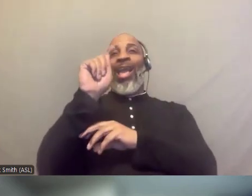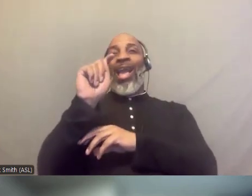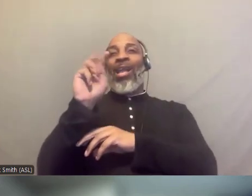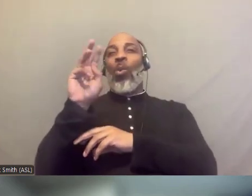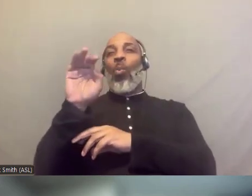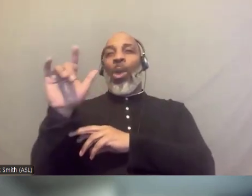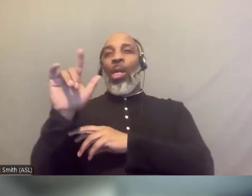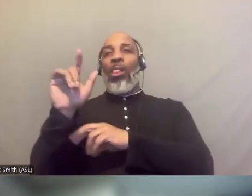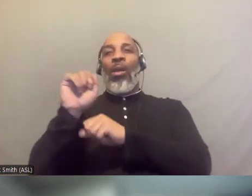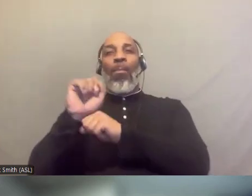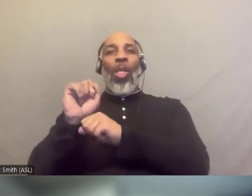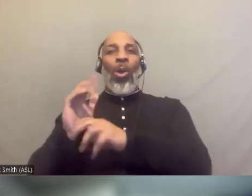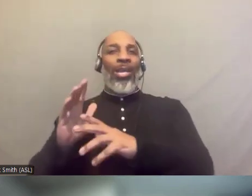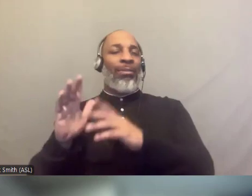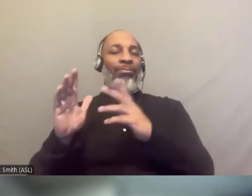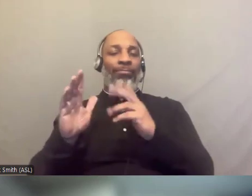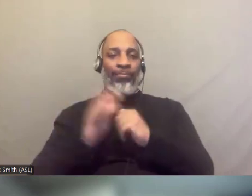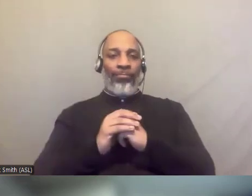Next slide, please.